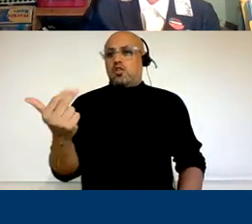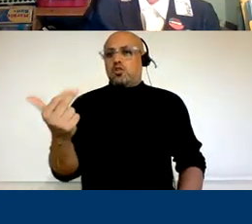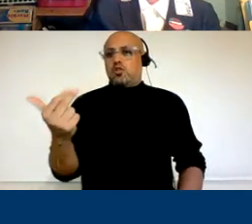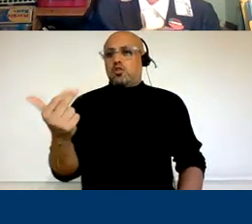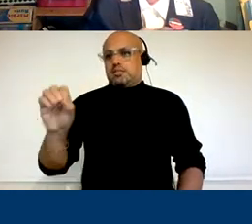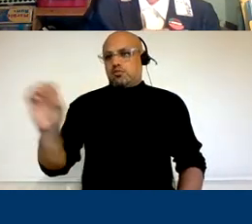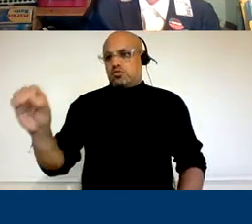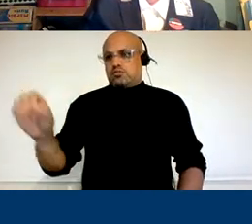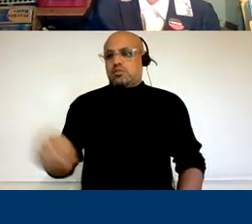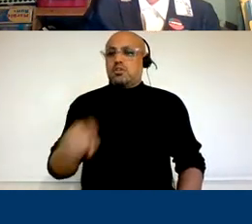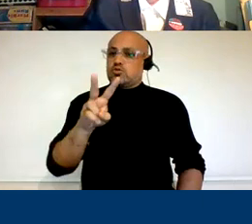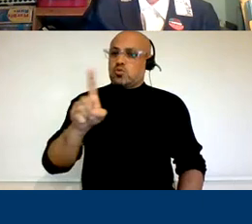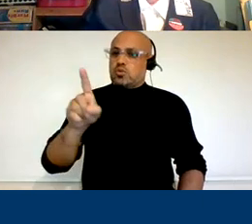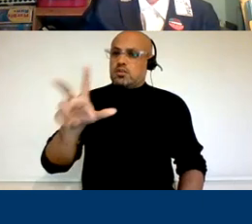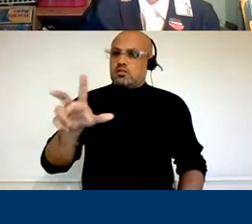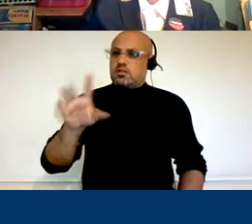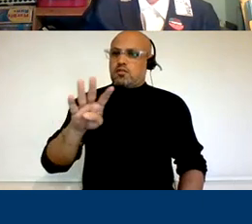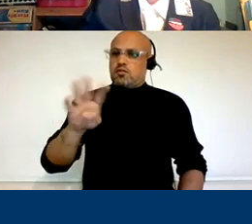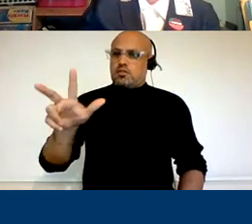213-443-1300.